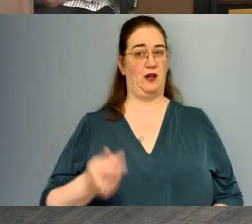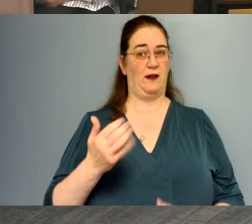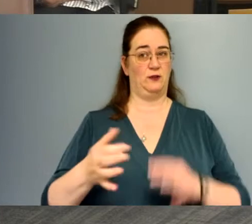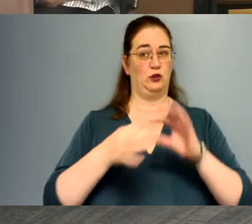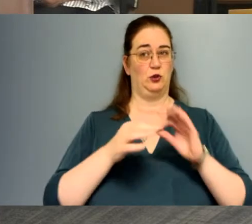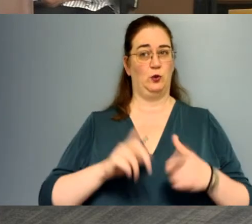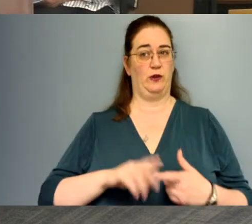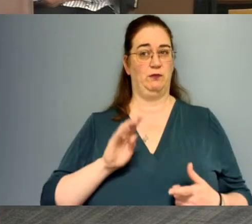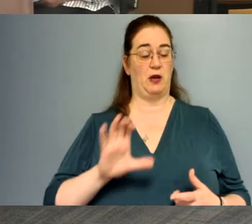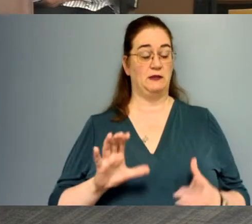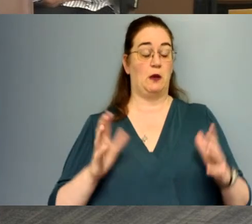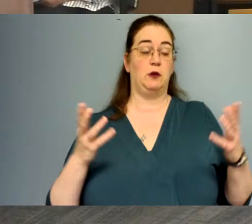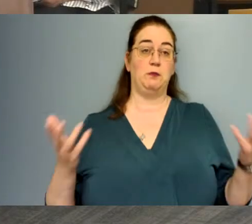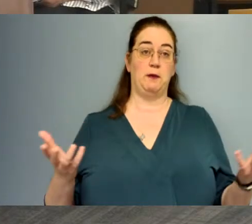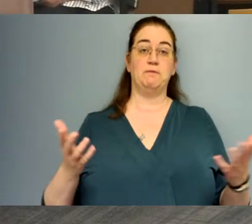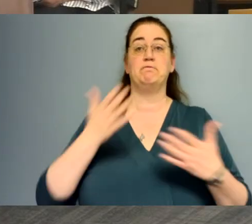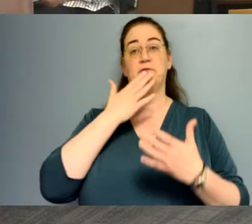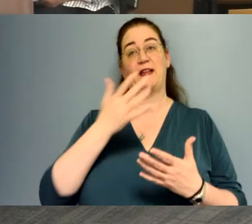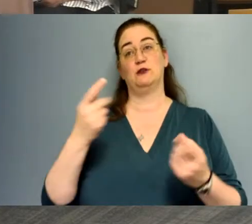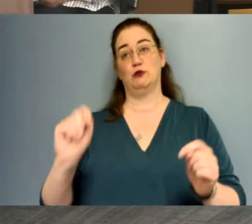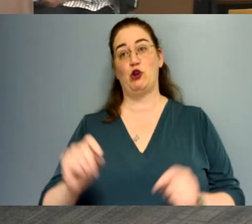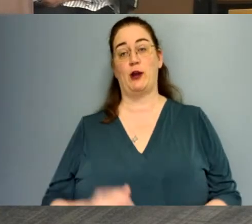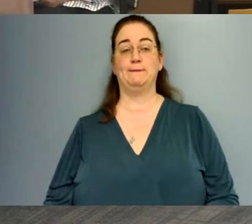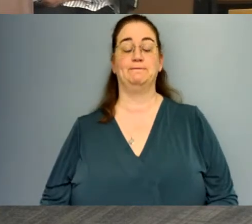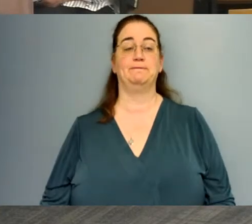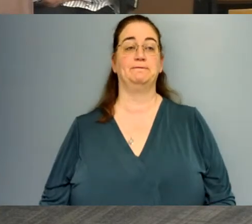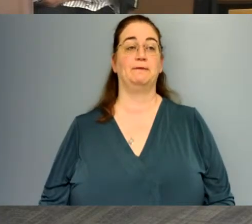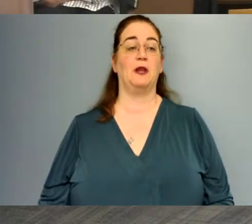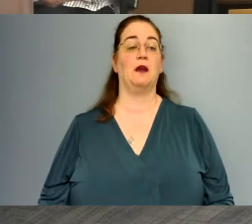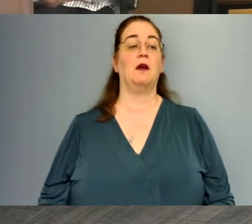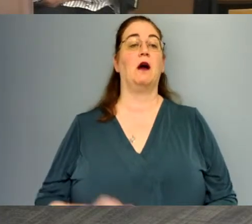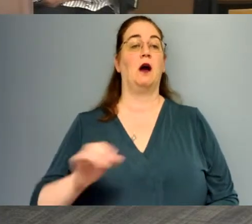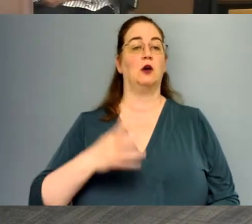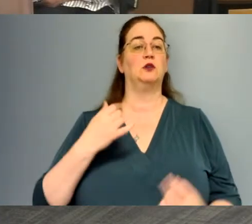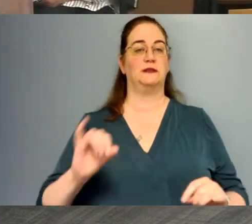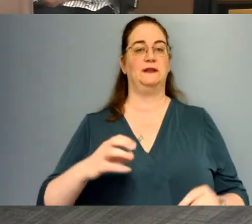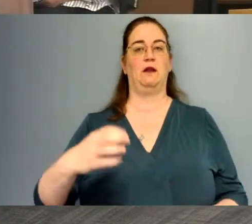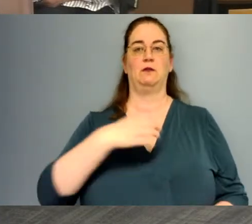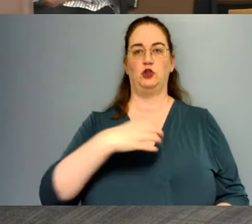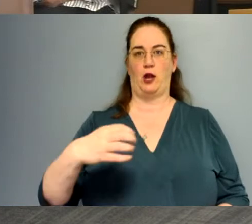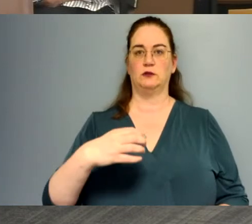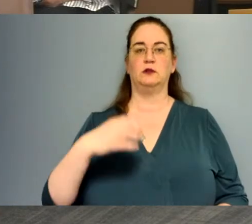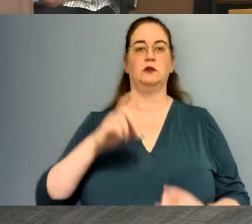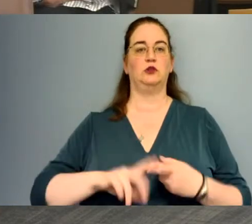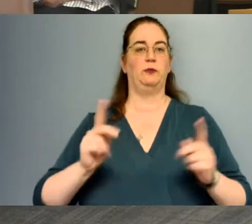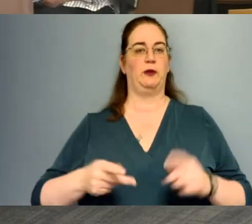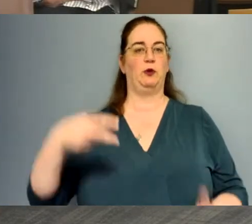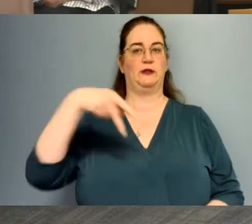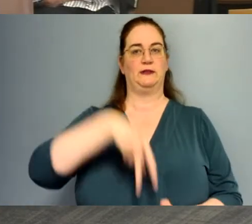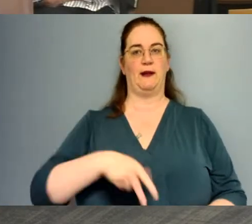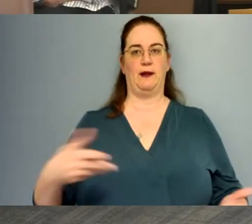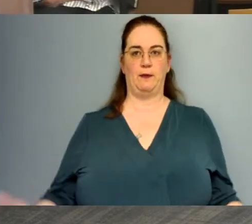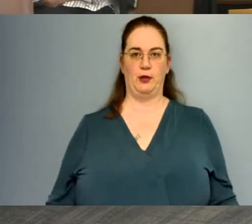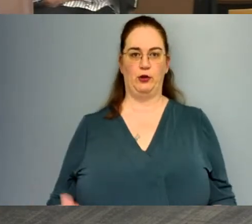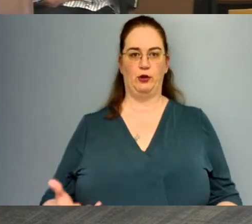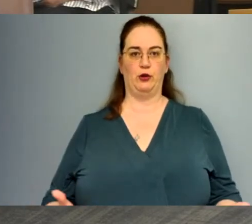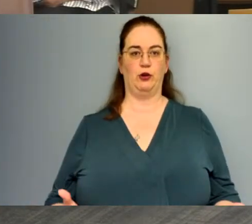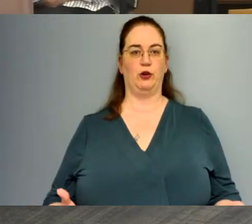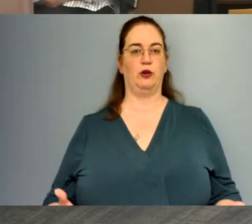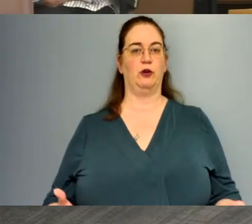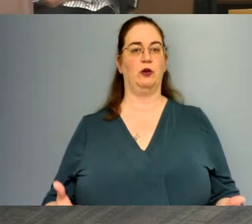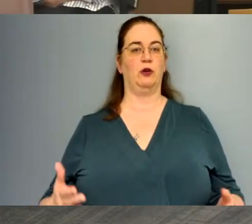with Bucks County, but thanks for trying. I also still object to people standing up here in